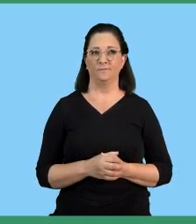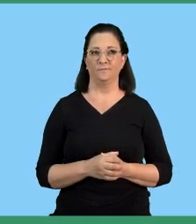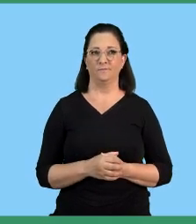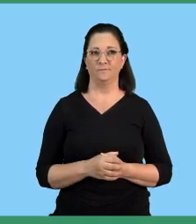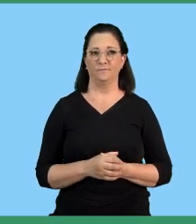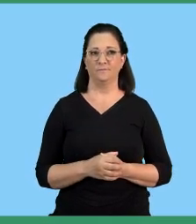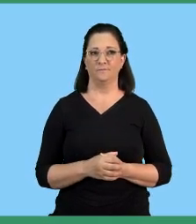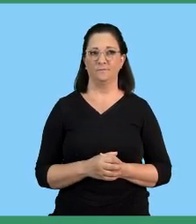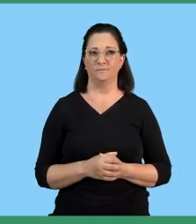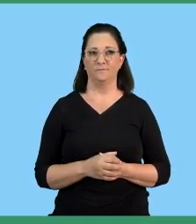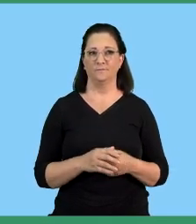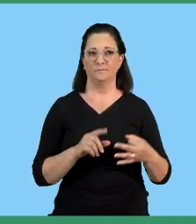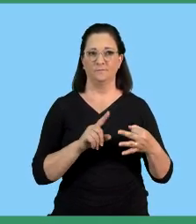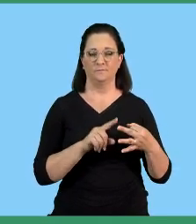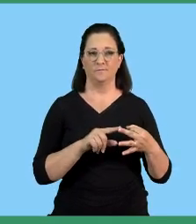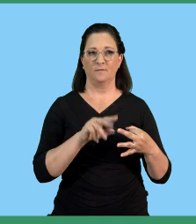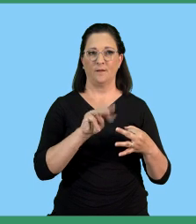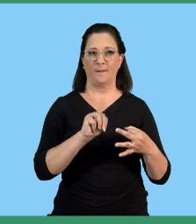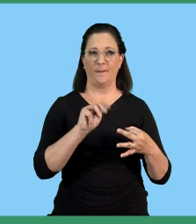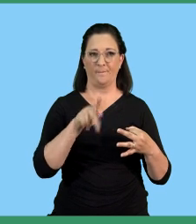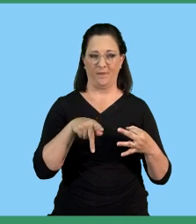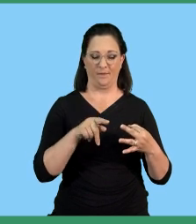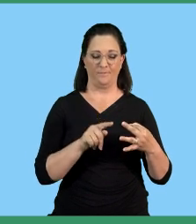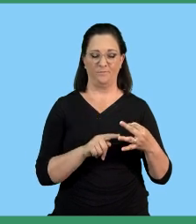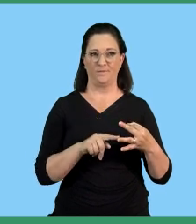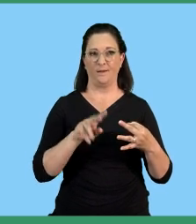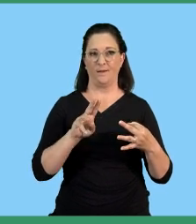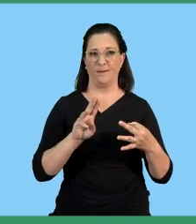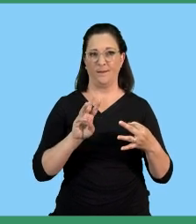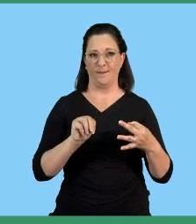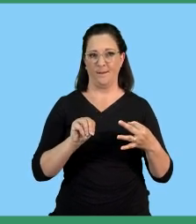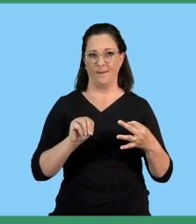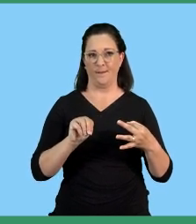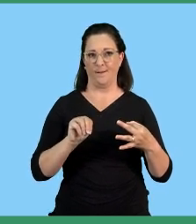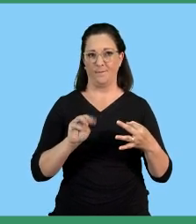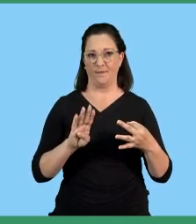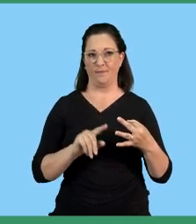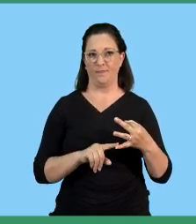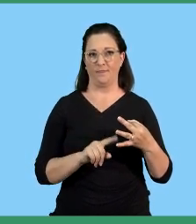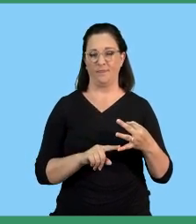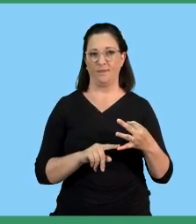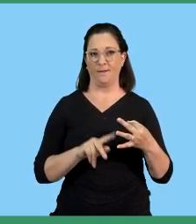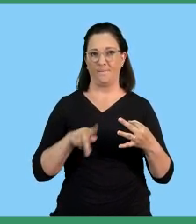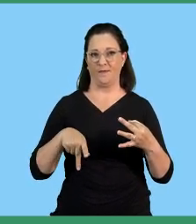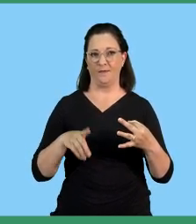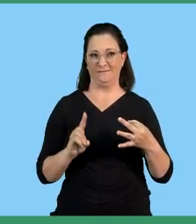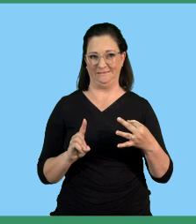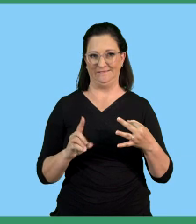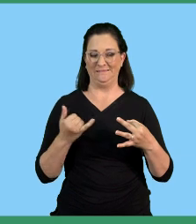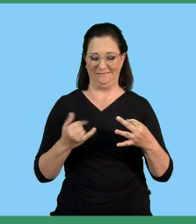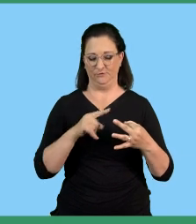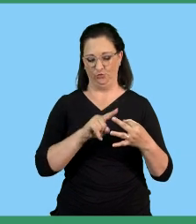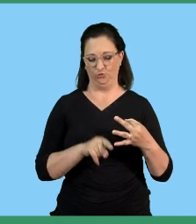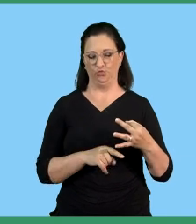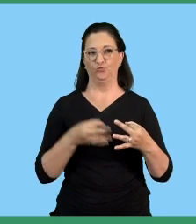say we've got MP, we've got MD, and then we've got PD, but I'll explain